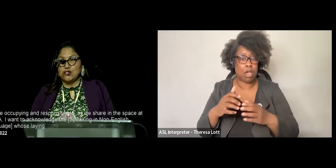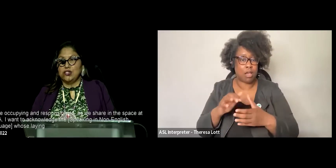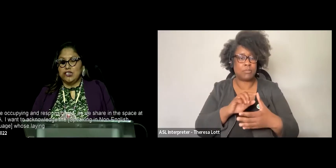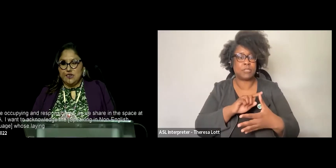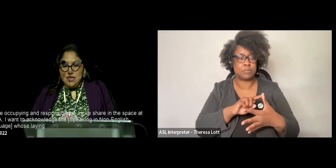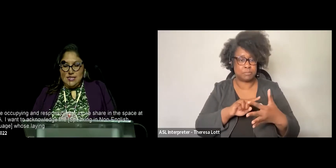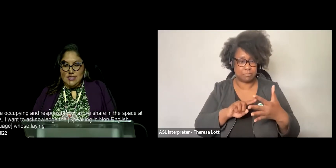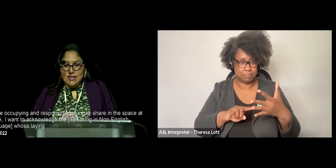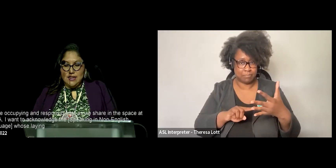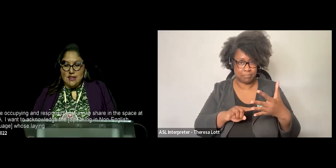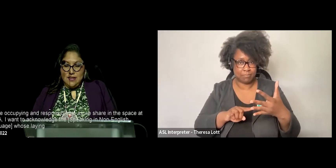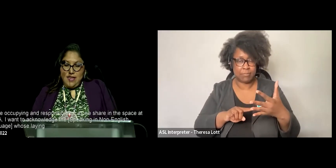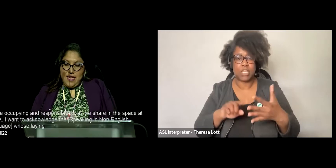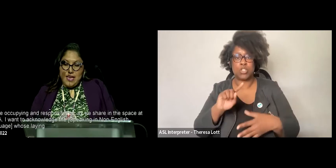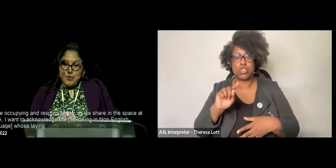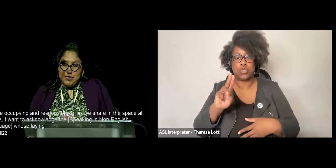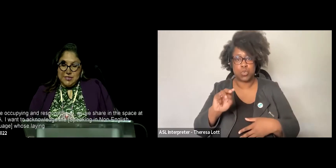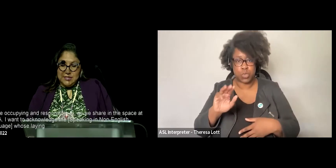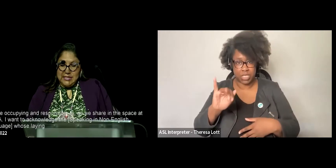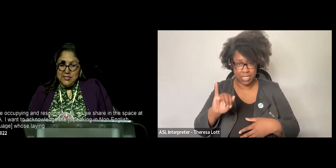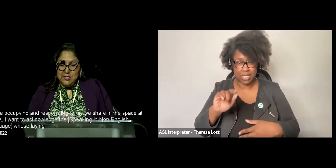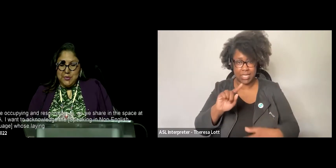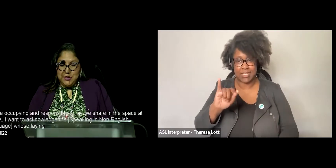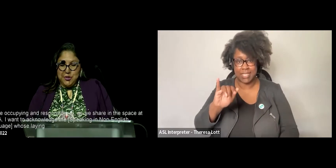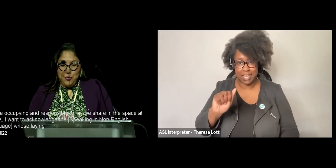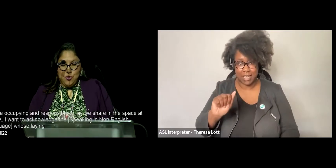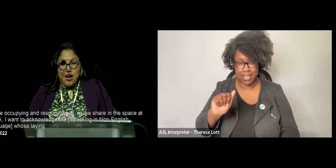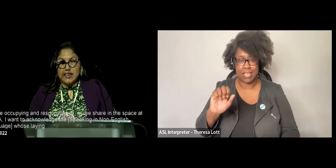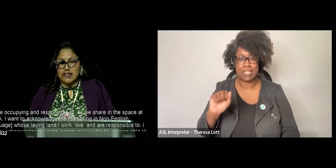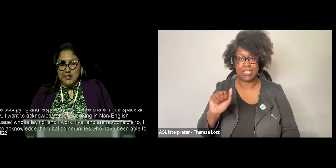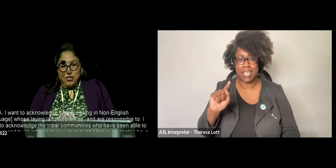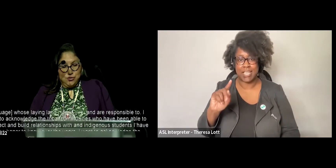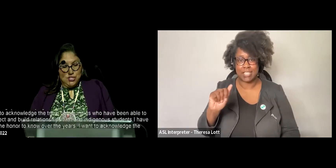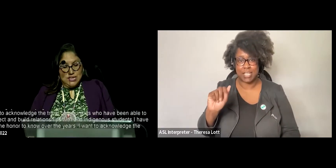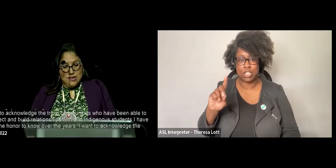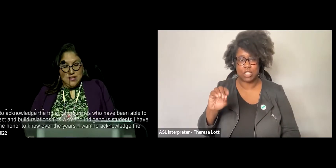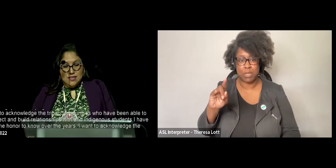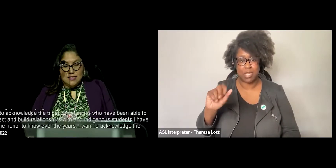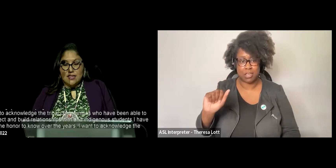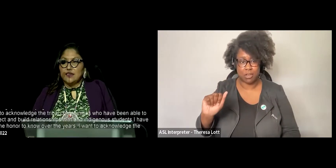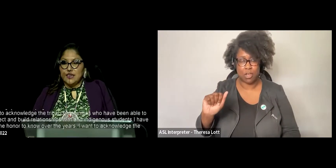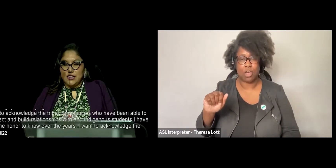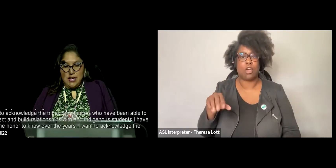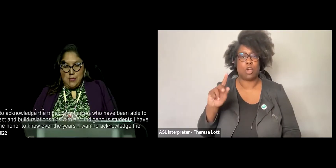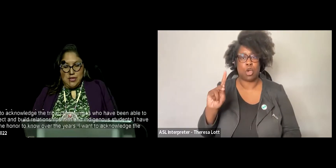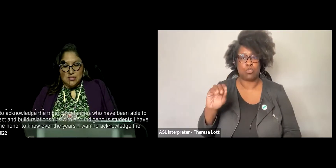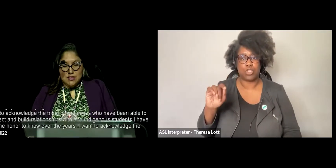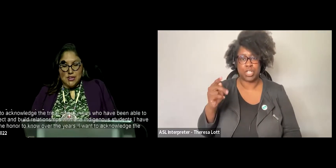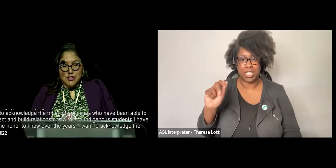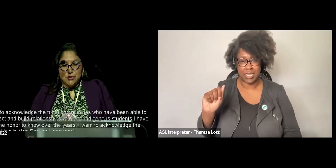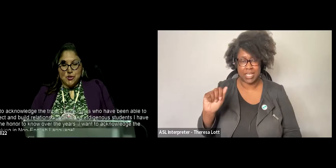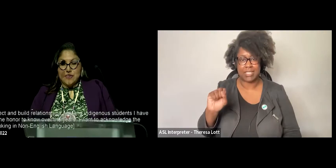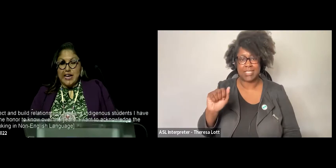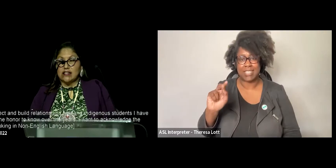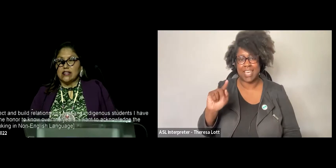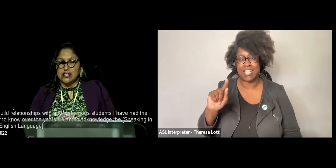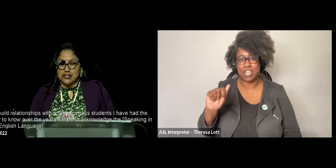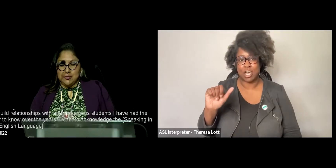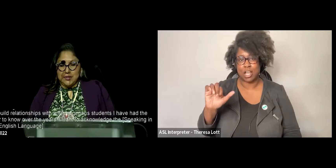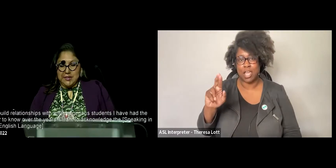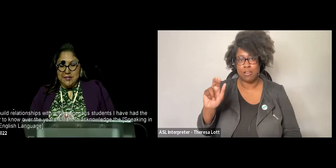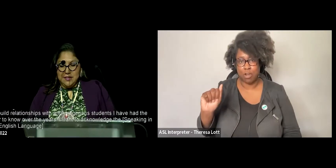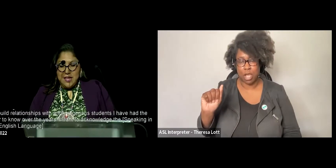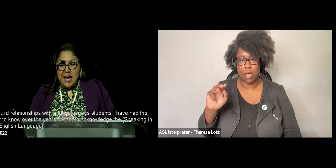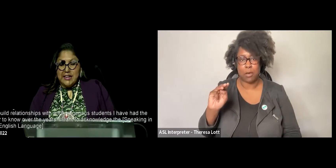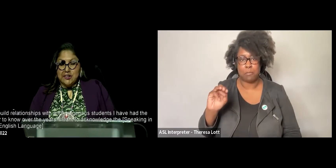Laguna, Zuni, Zia, Jemez, Santo Domingo, Pewaukee, Cochiti, Santa Clara, and Mescalero who have had